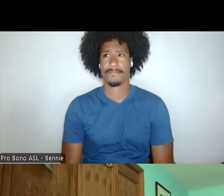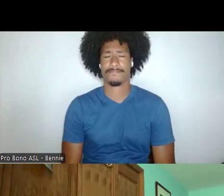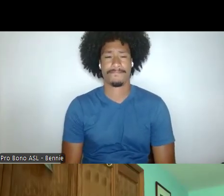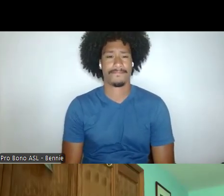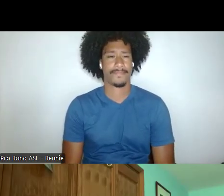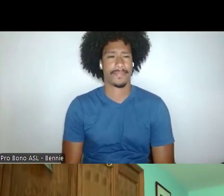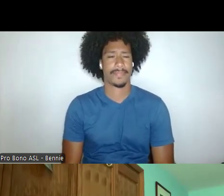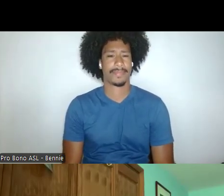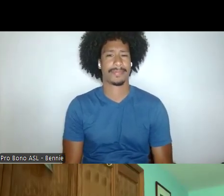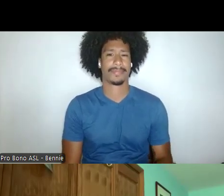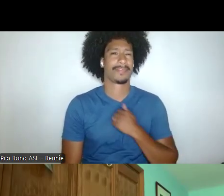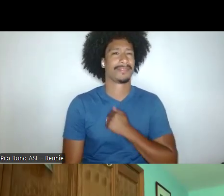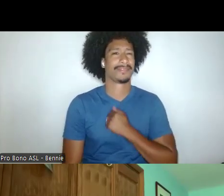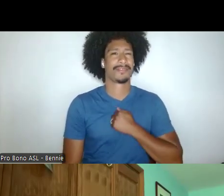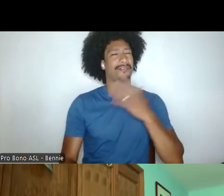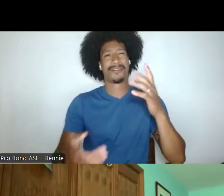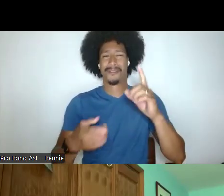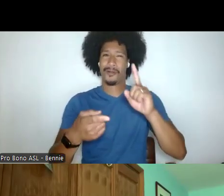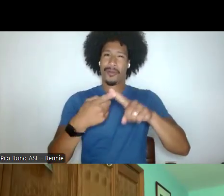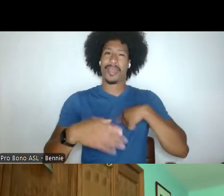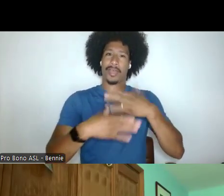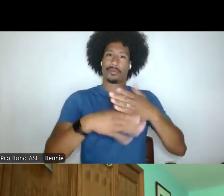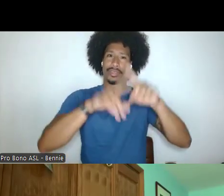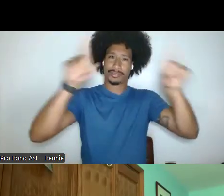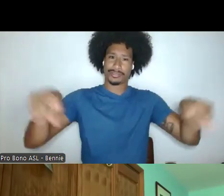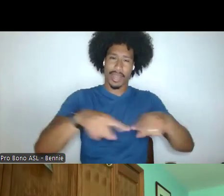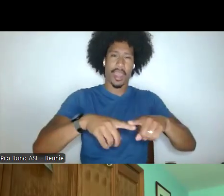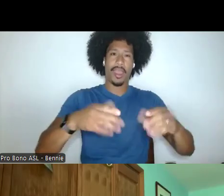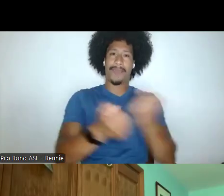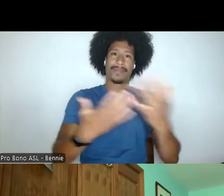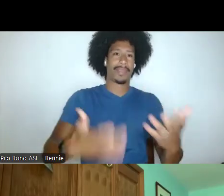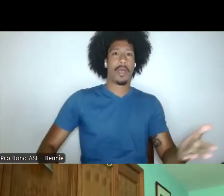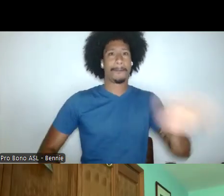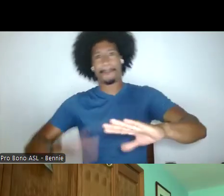Sorry, as soon as I screen share, it goes into that mode where everything's covered up by the Zoom toolbar.